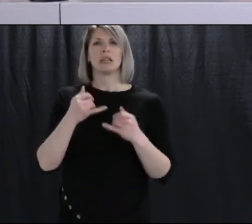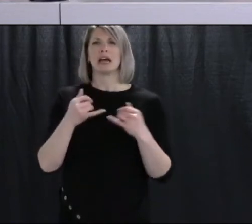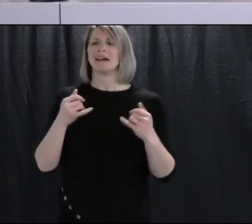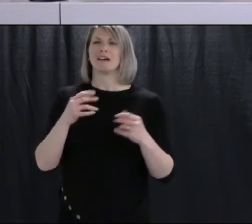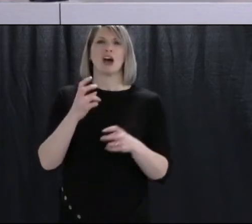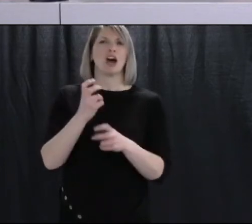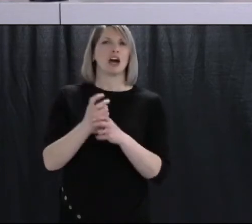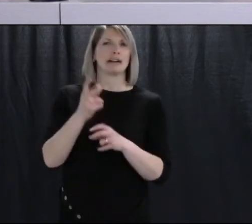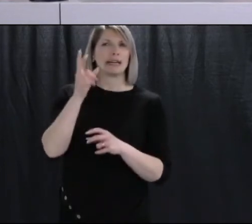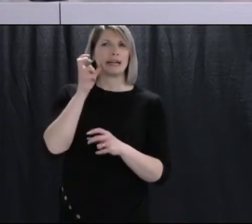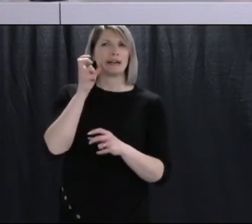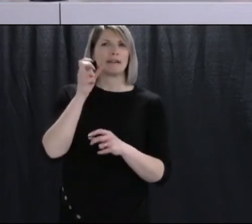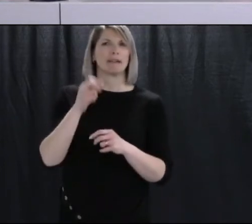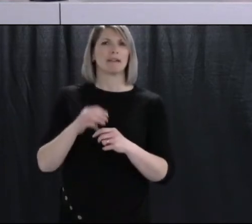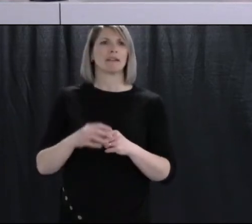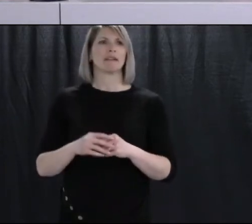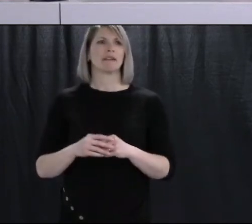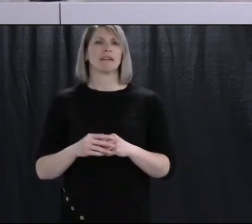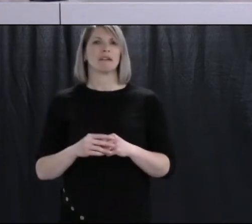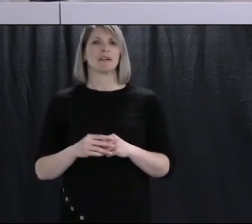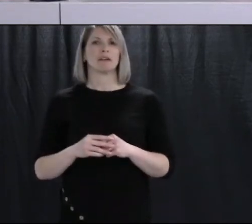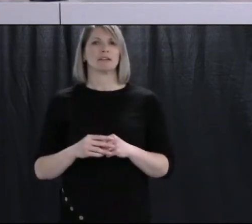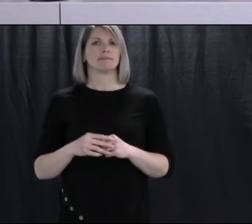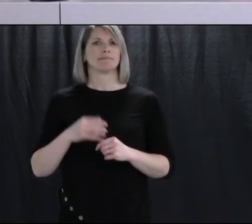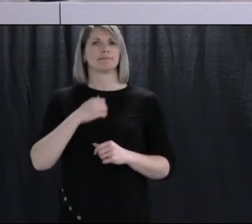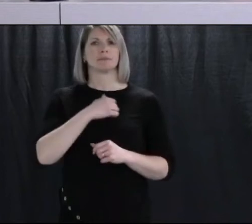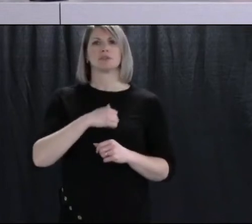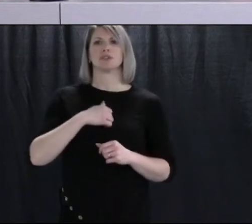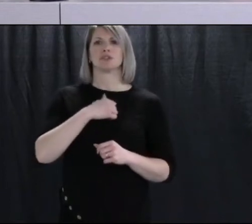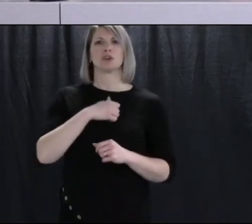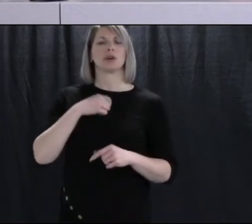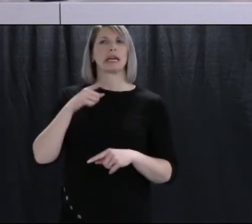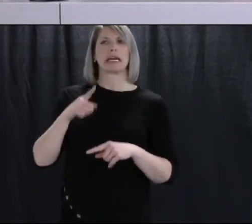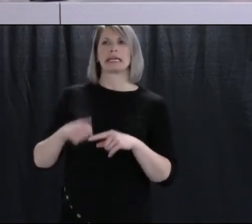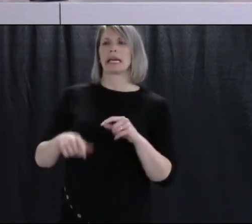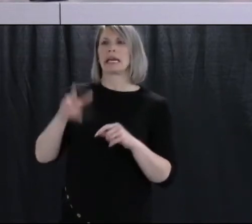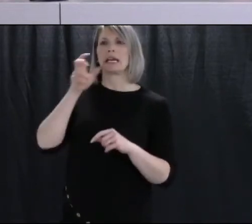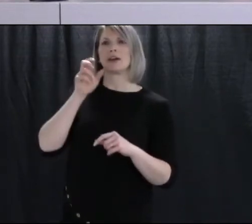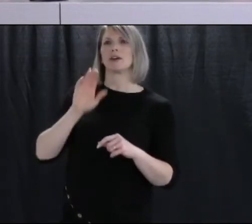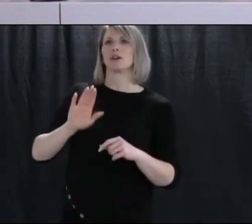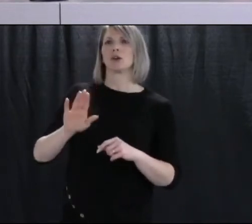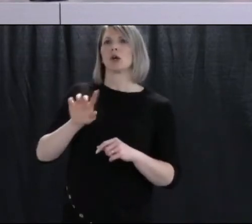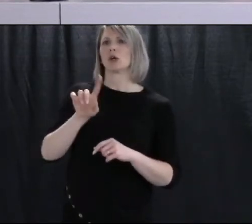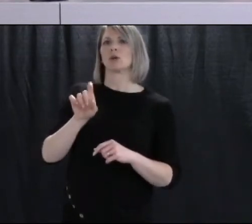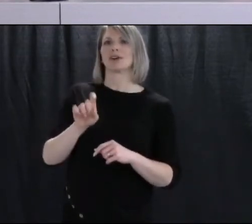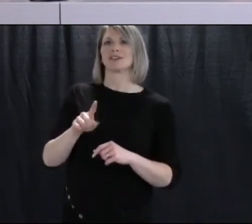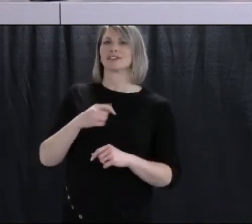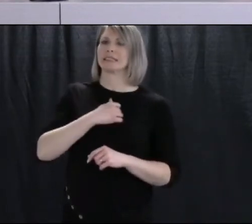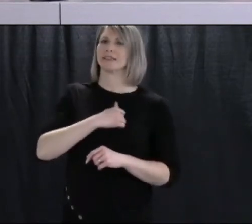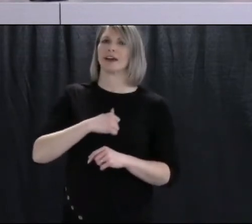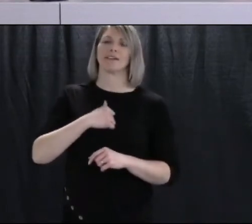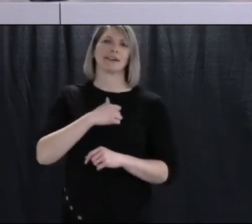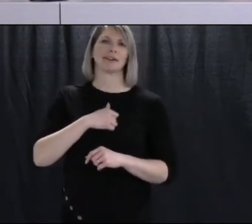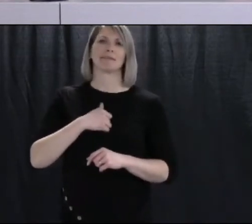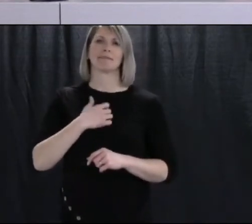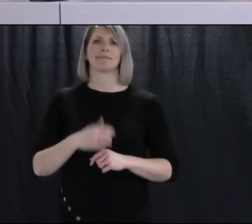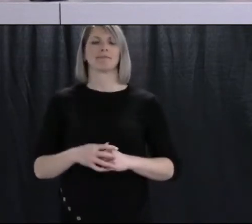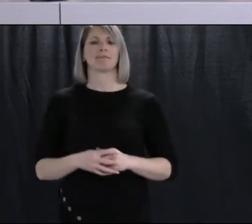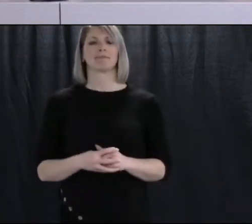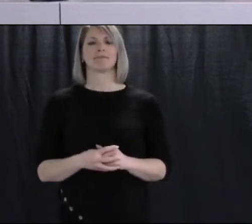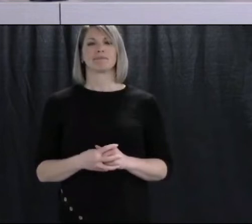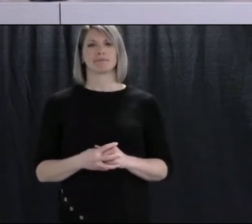Anthony, I think from this end, we got about a third of that question. So I'm sorry about that.